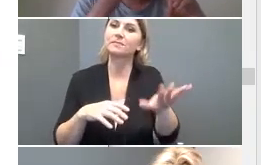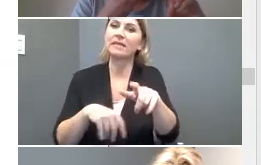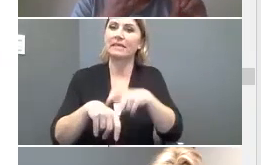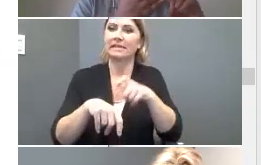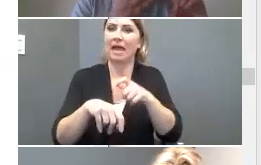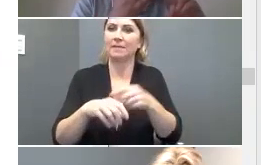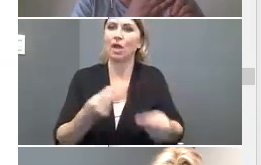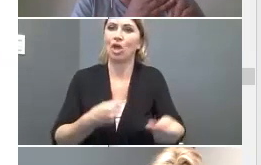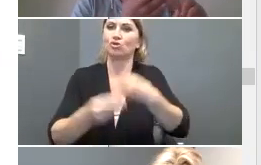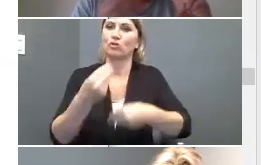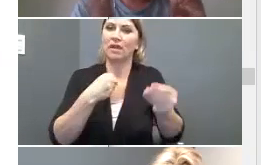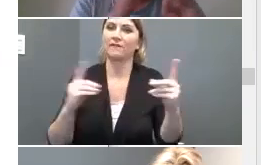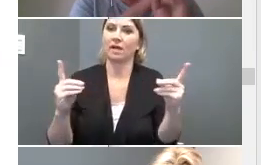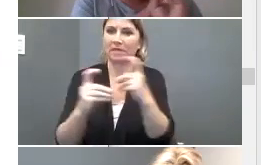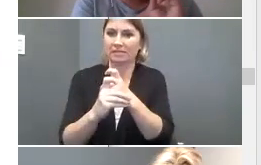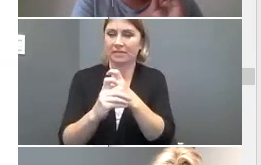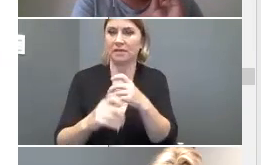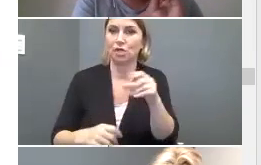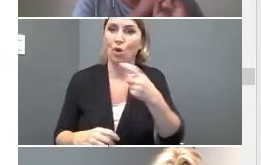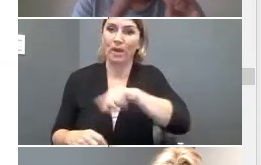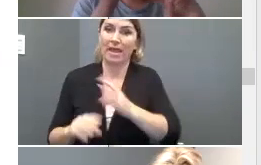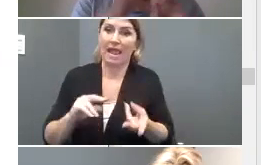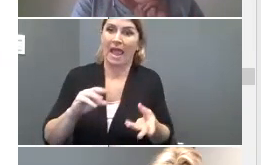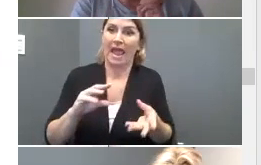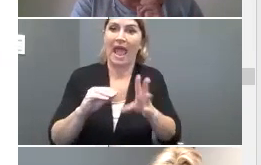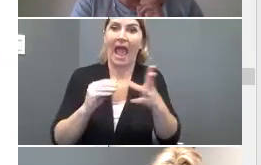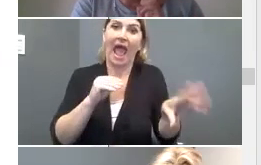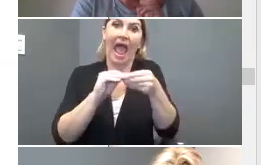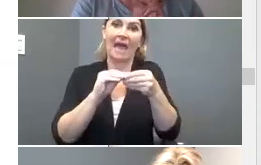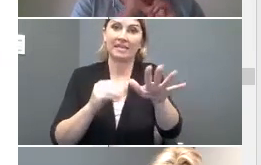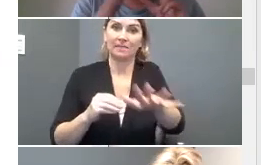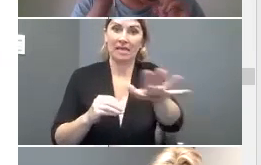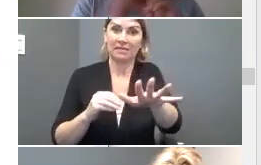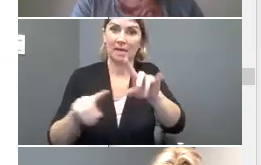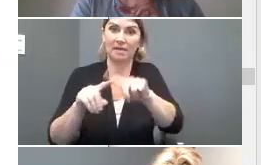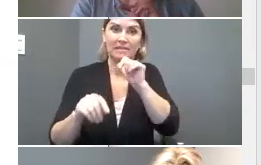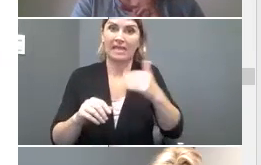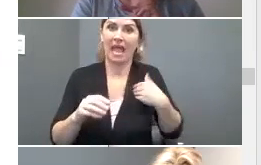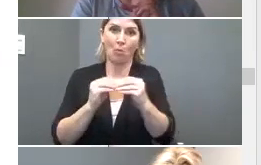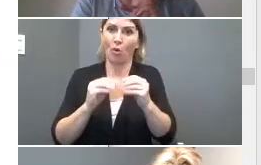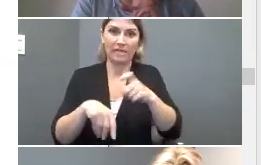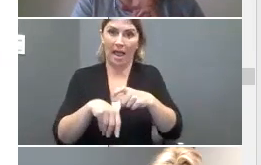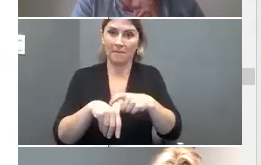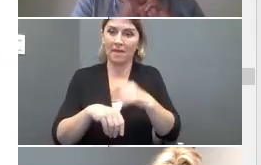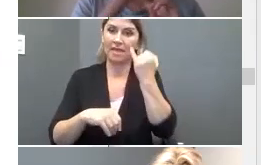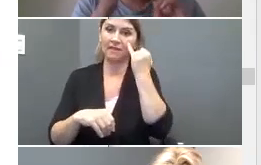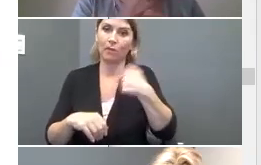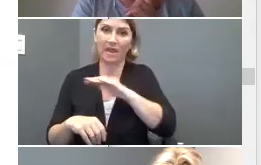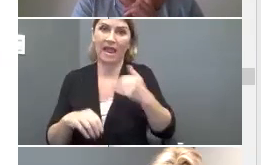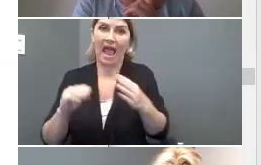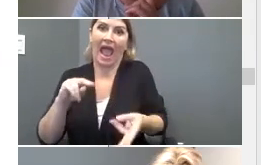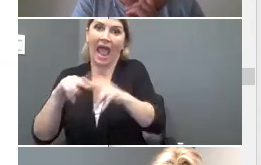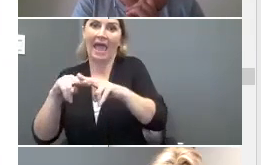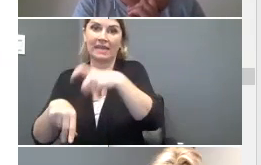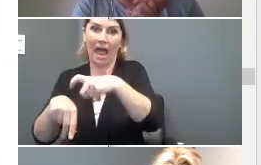right? Space-time complexity trade-off. If you add more space, you will require less time. If you require more time, then you